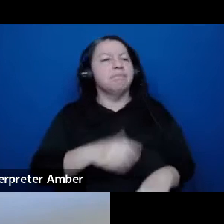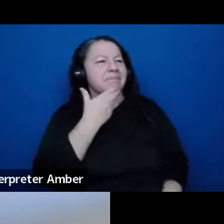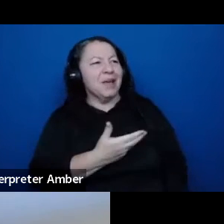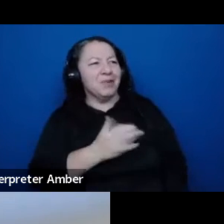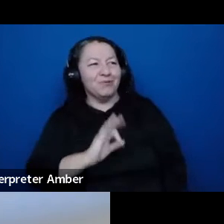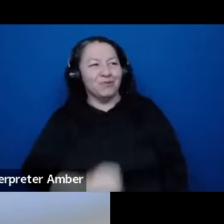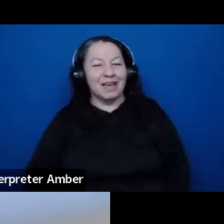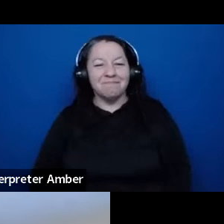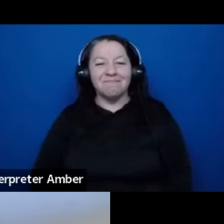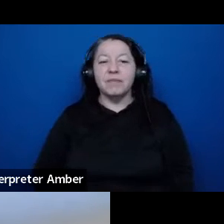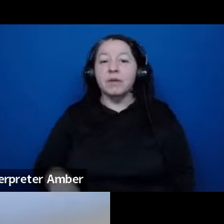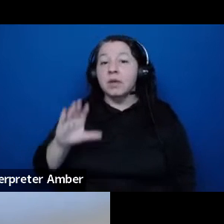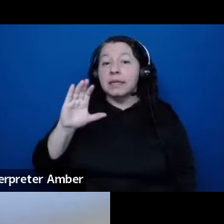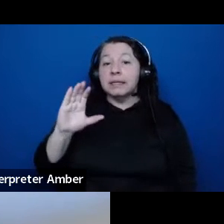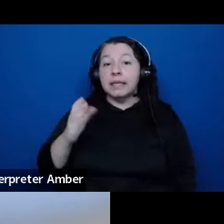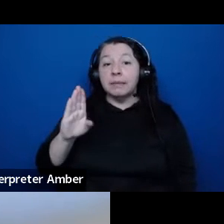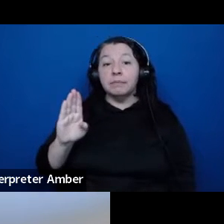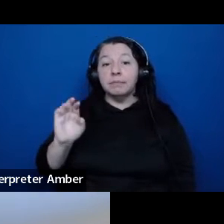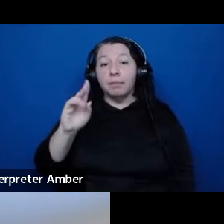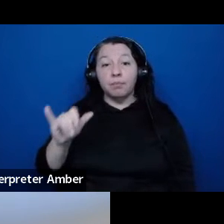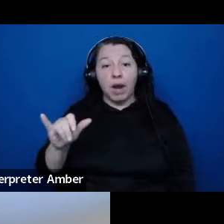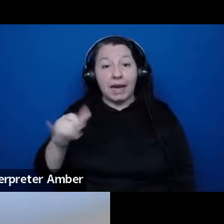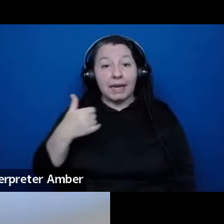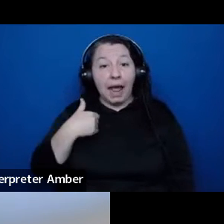Looks like Brady, you have a question?